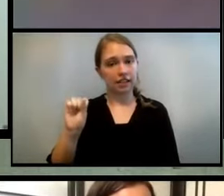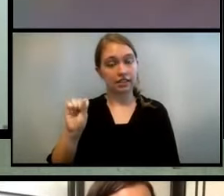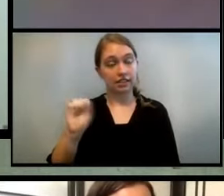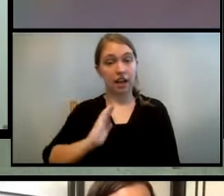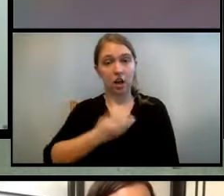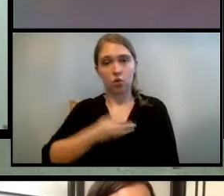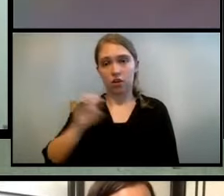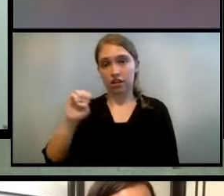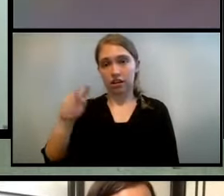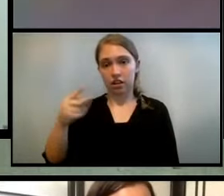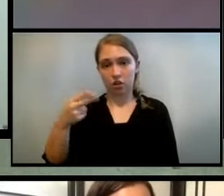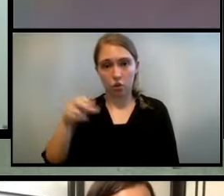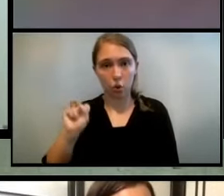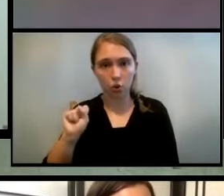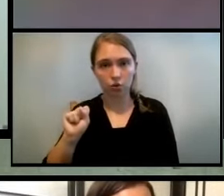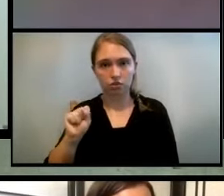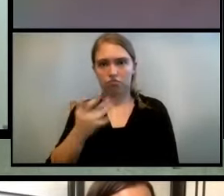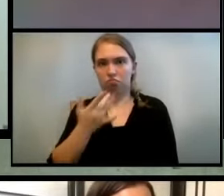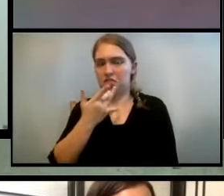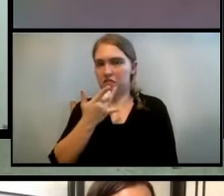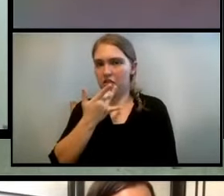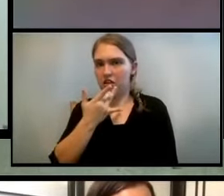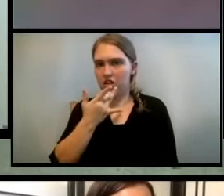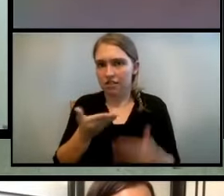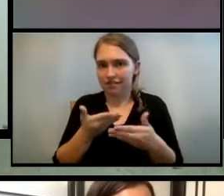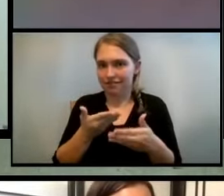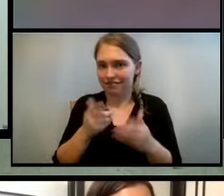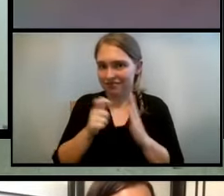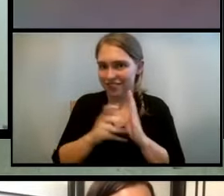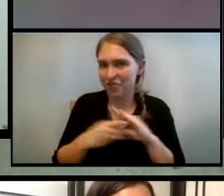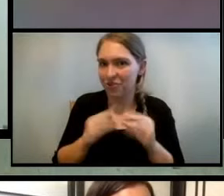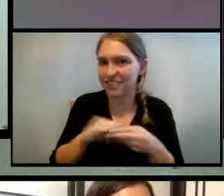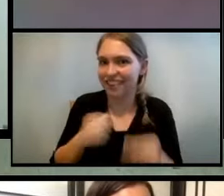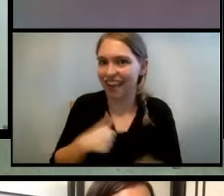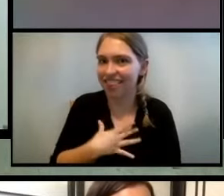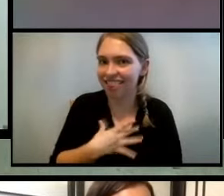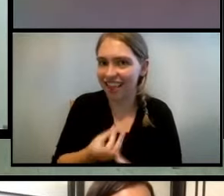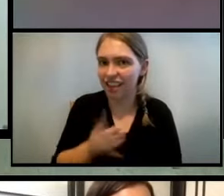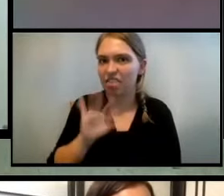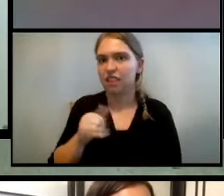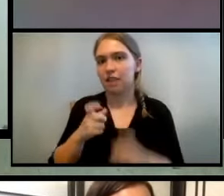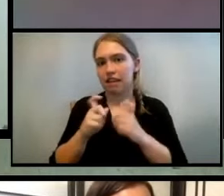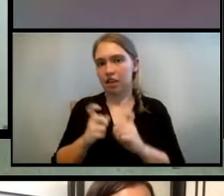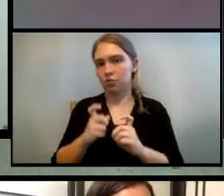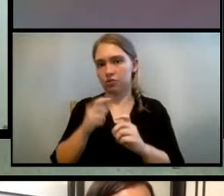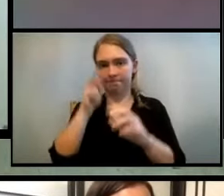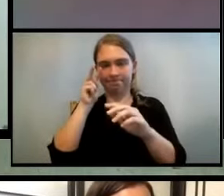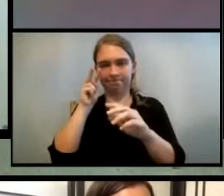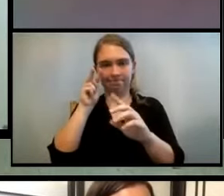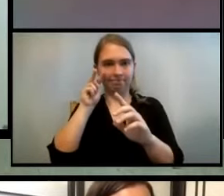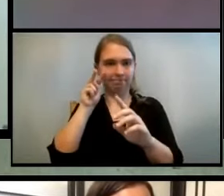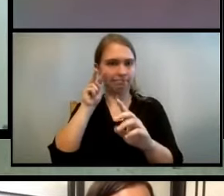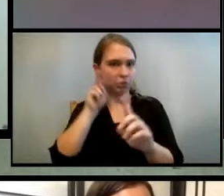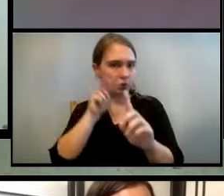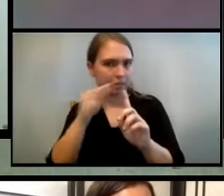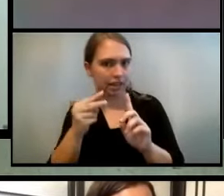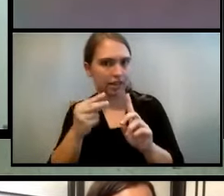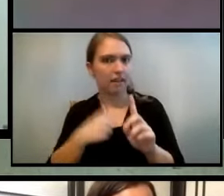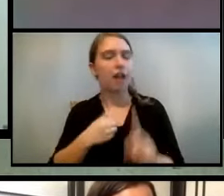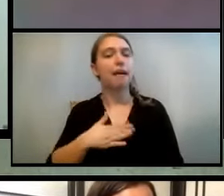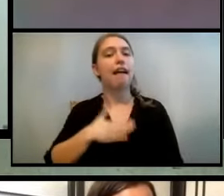be things I like that fit that niche. It's really my editorial vision. And that's why I'm so grateful that writers and readers have